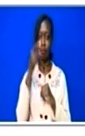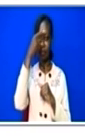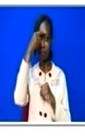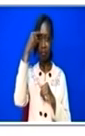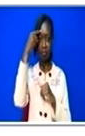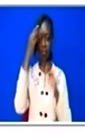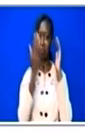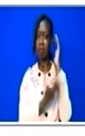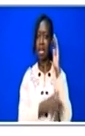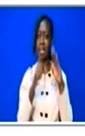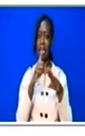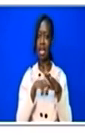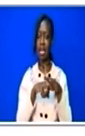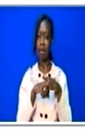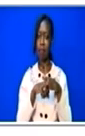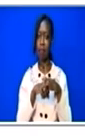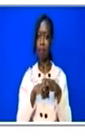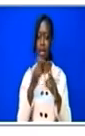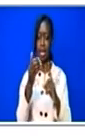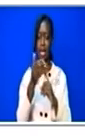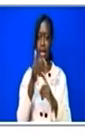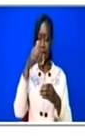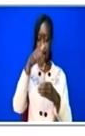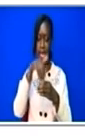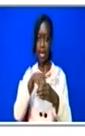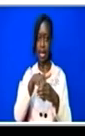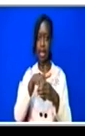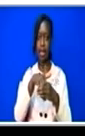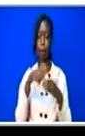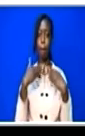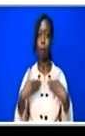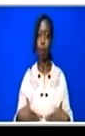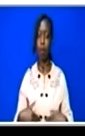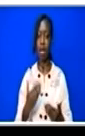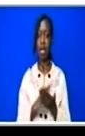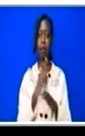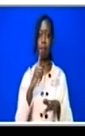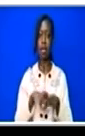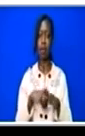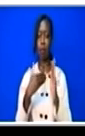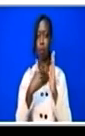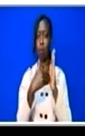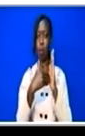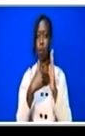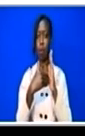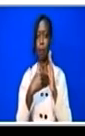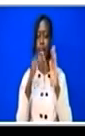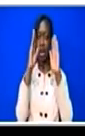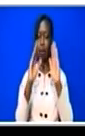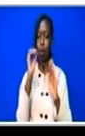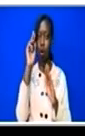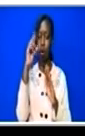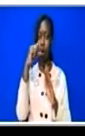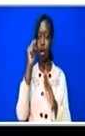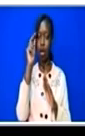Once it accumulates in the body, sometimes it block most of the major organs in the body. Accumulation